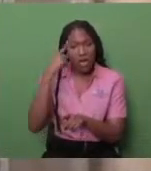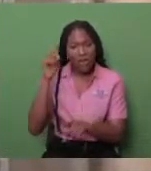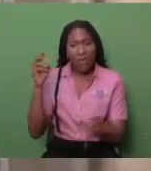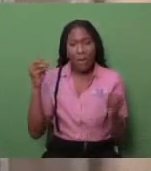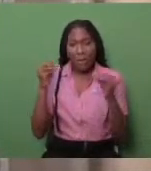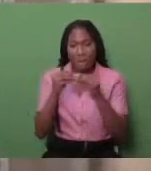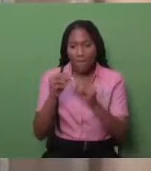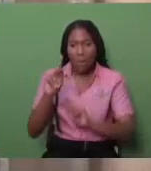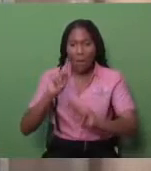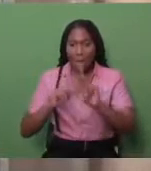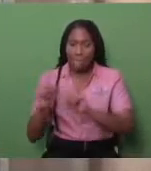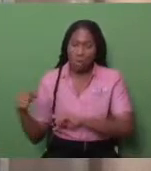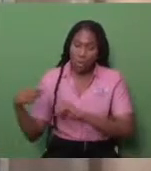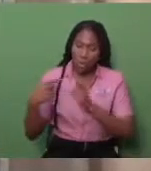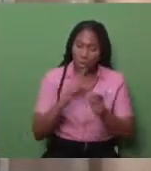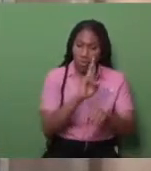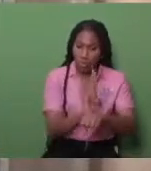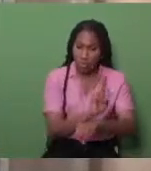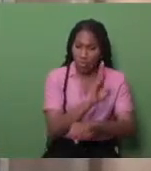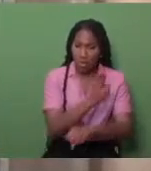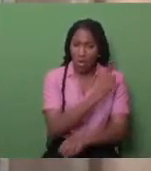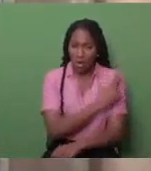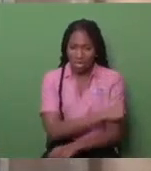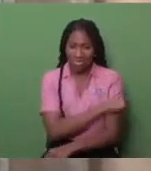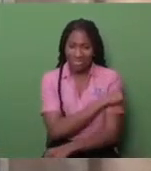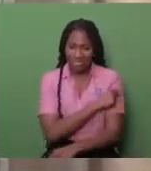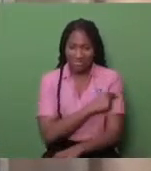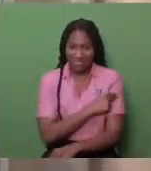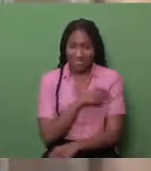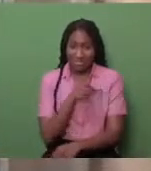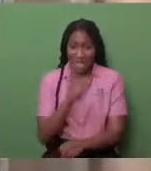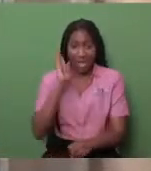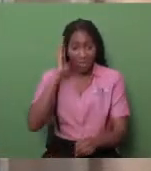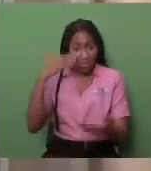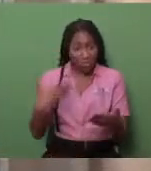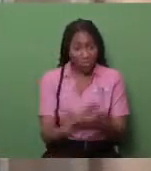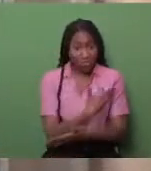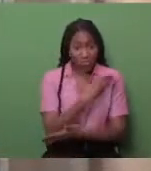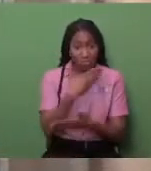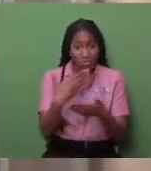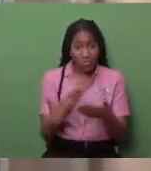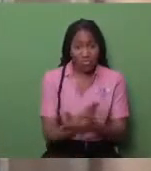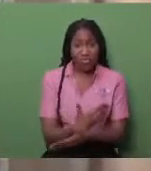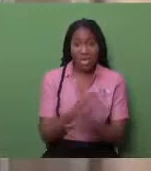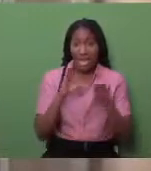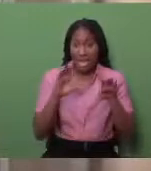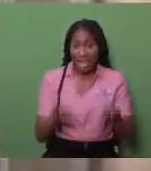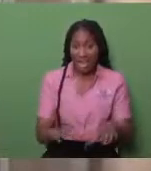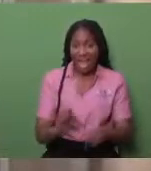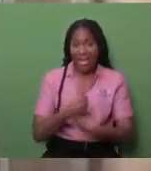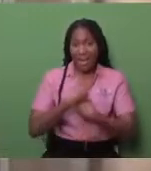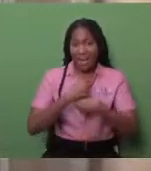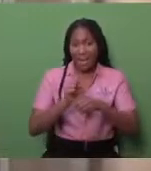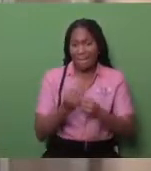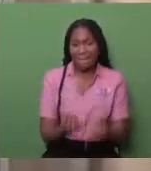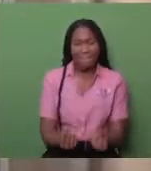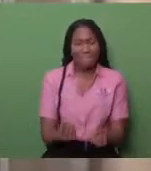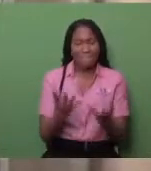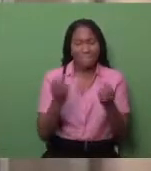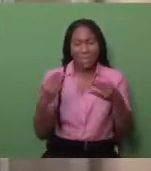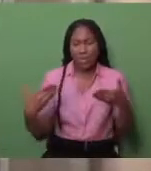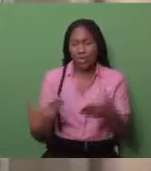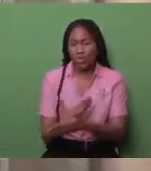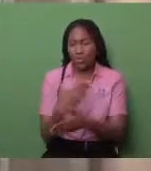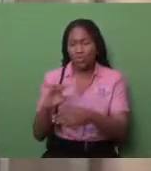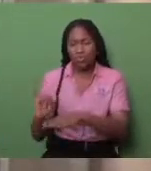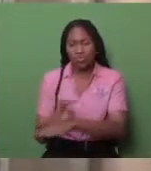would have been a pilot of a new and upcoming industry that had the potential to create thousands of new jobs, as well as